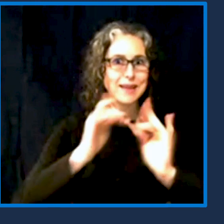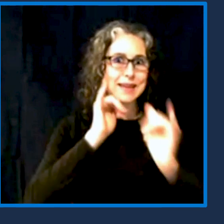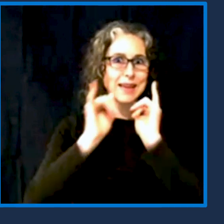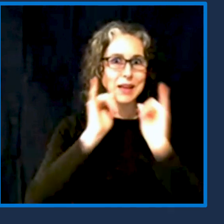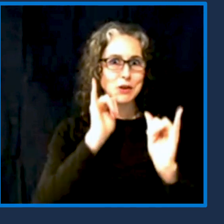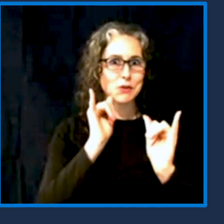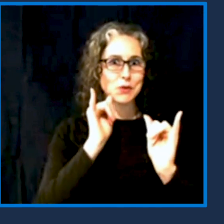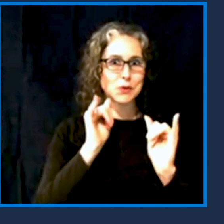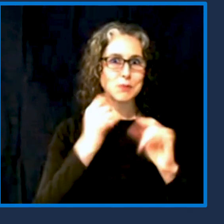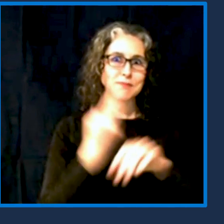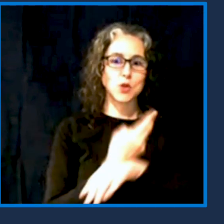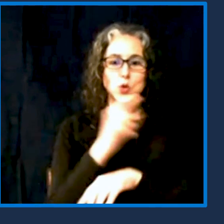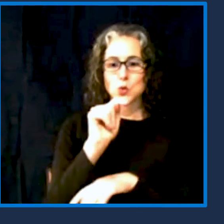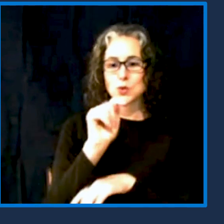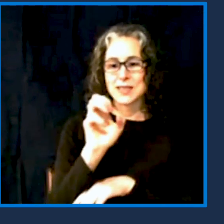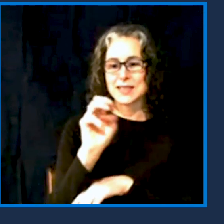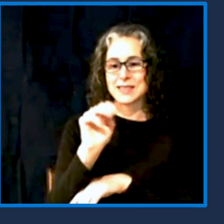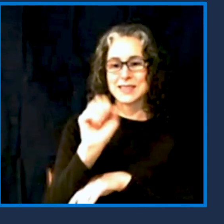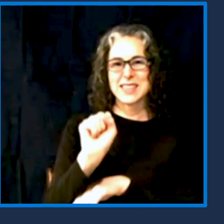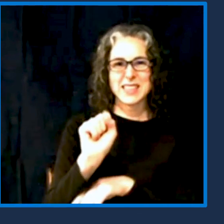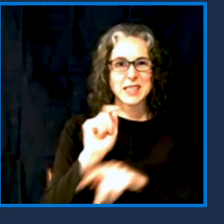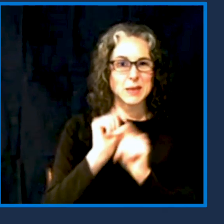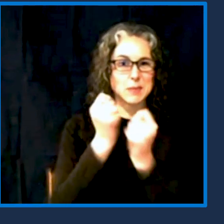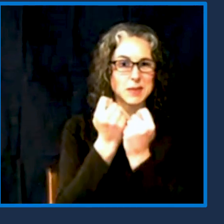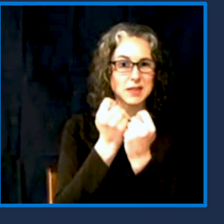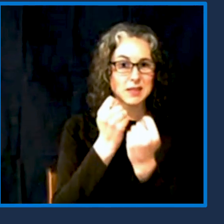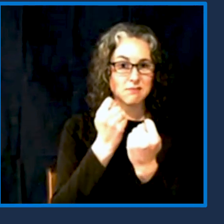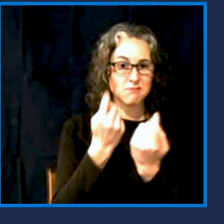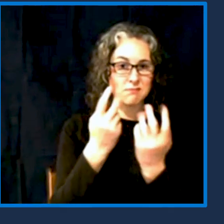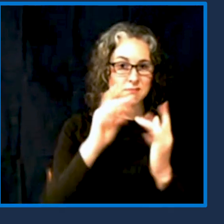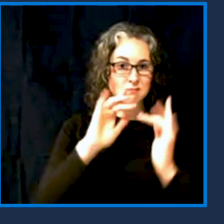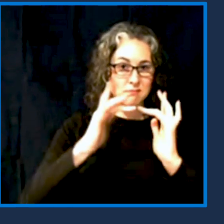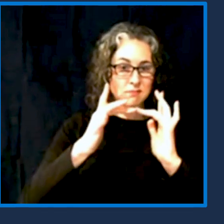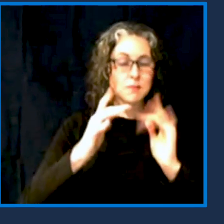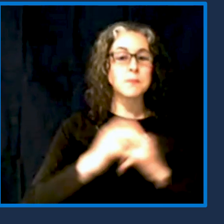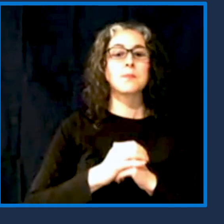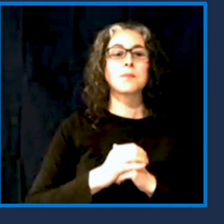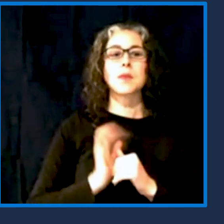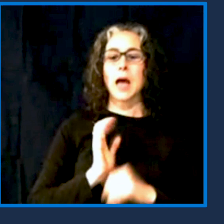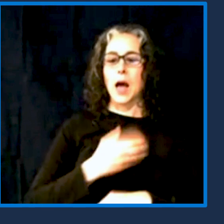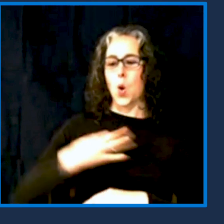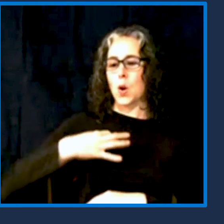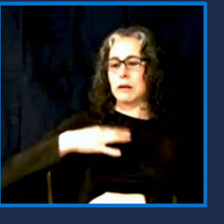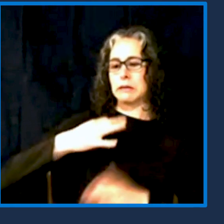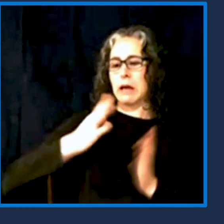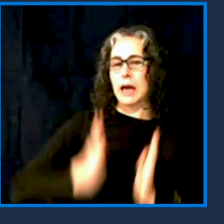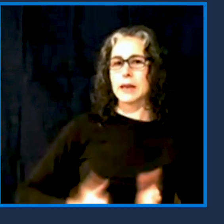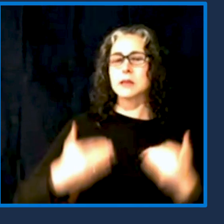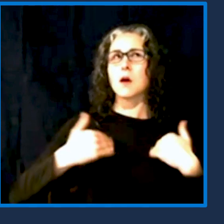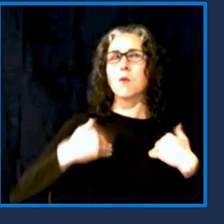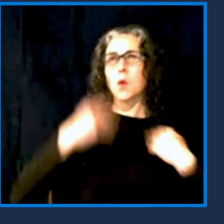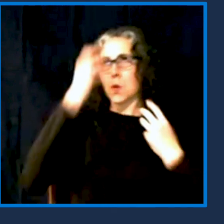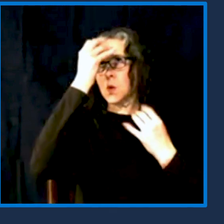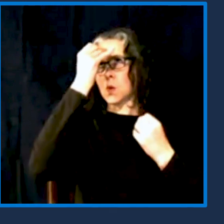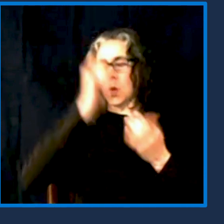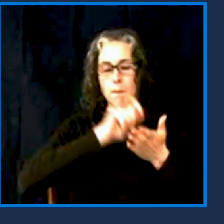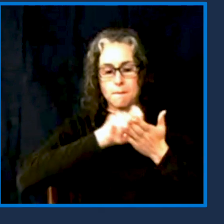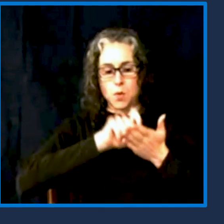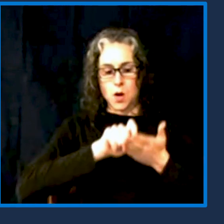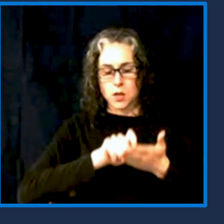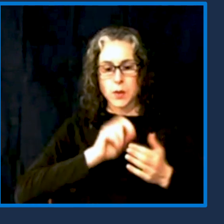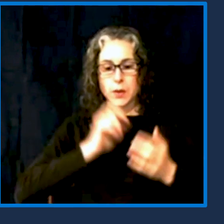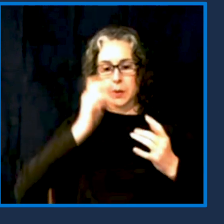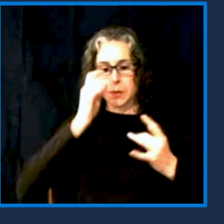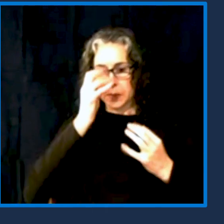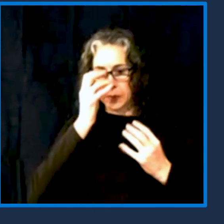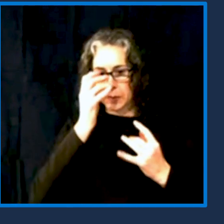the Teams platform, our candidates have time to process their thoughts and write down some of their answers, and that has